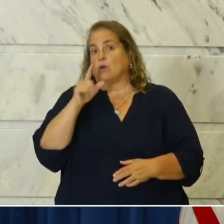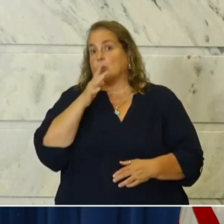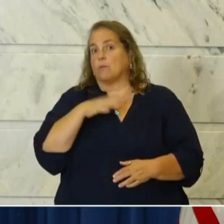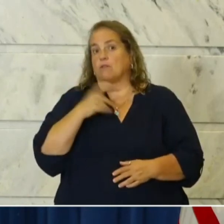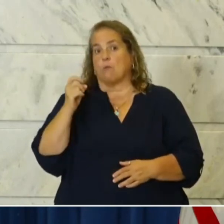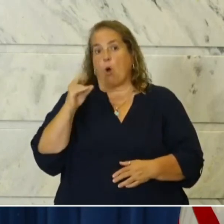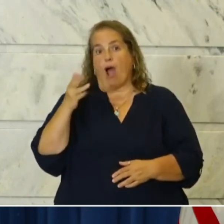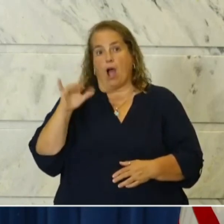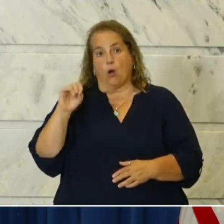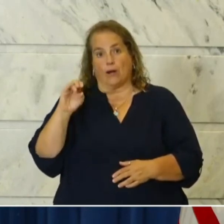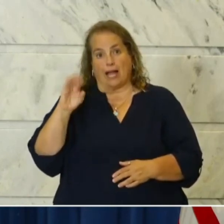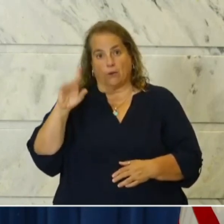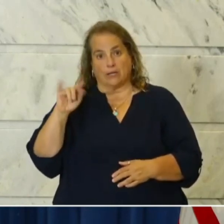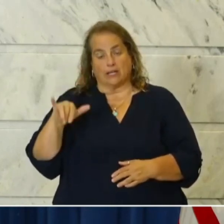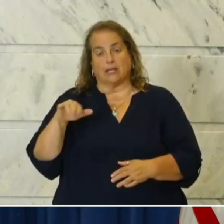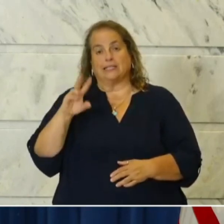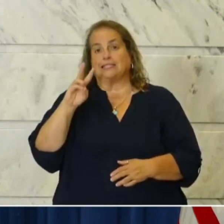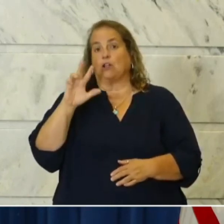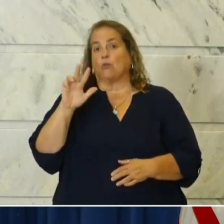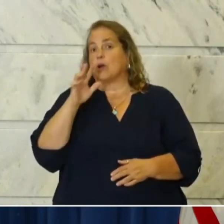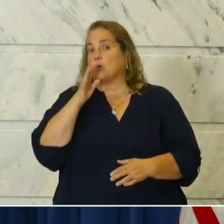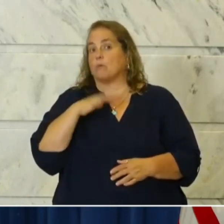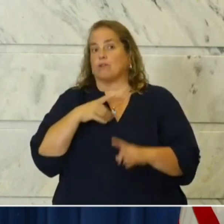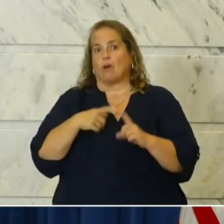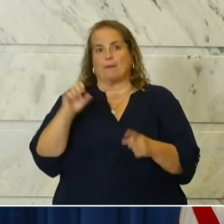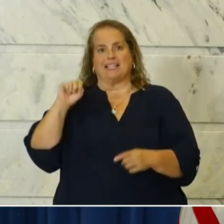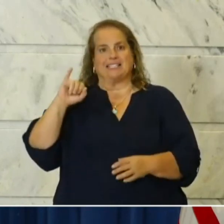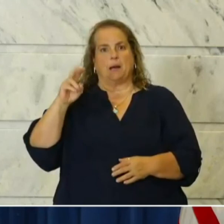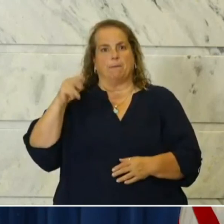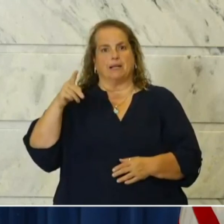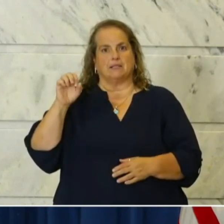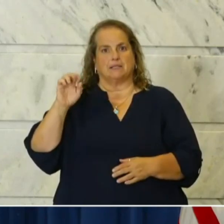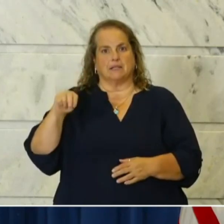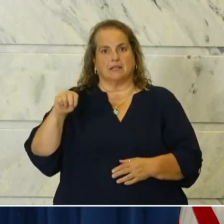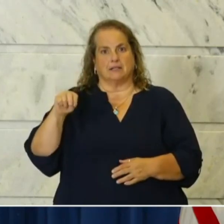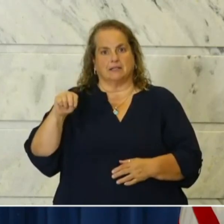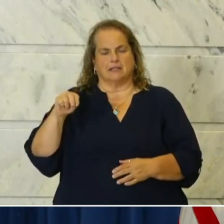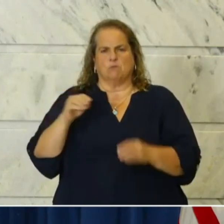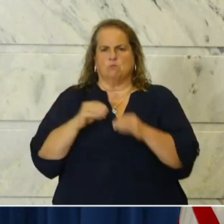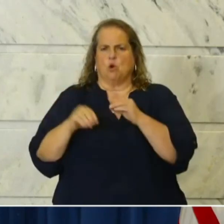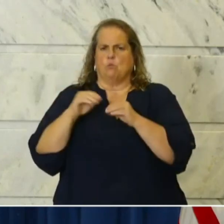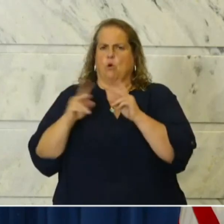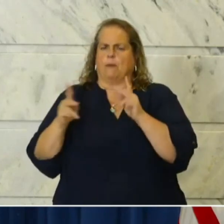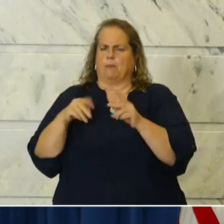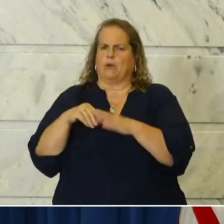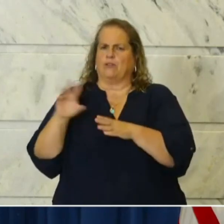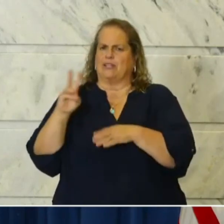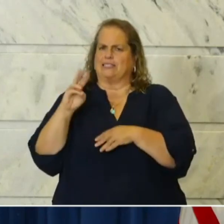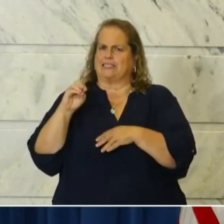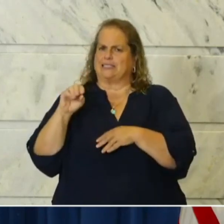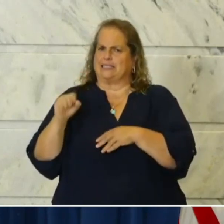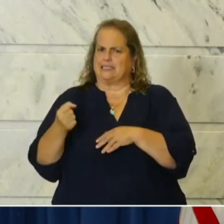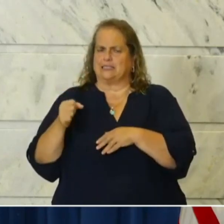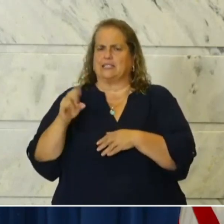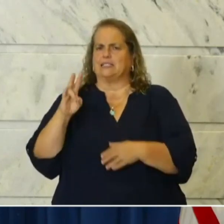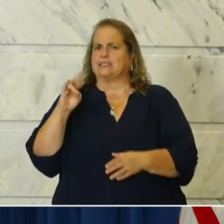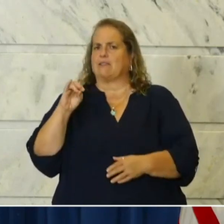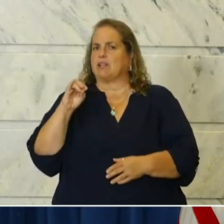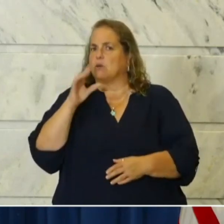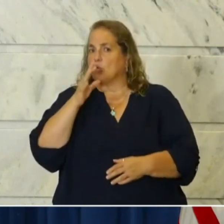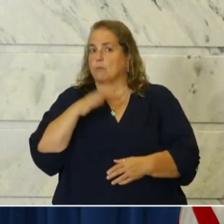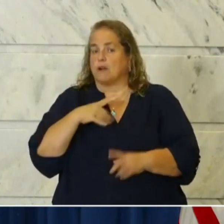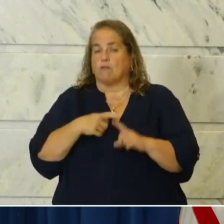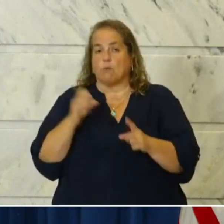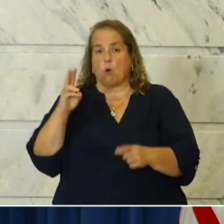Ohio County, a 63-year-old woman from Simpson County, again, more and more people in their 60s, a 70-year-old woman from